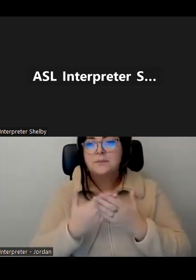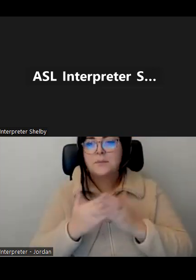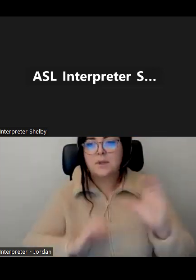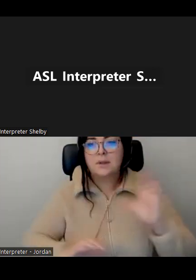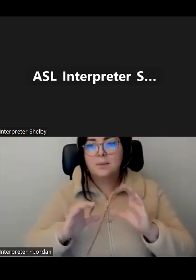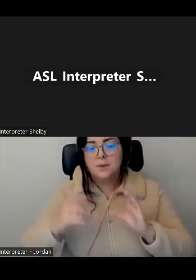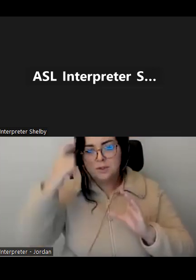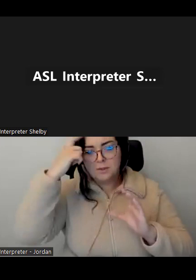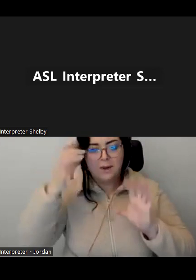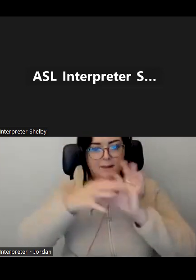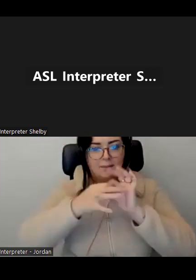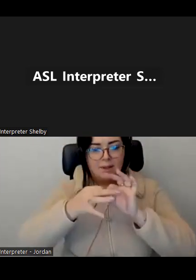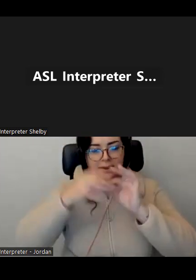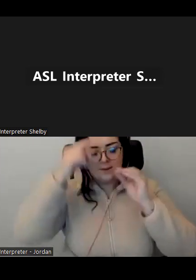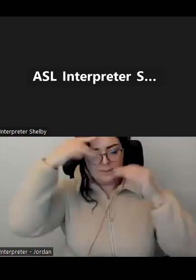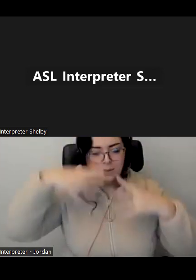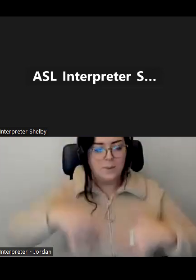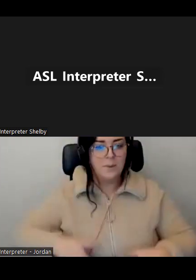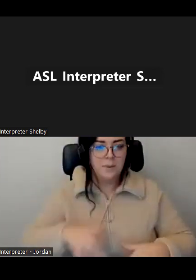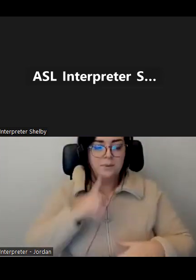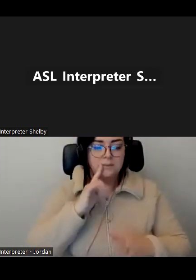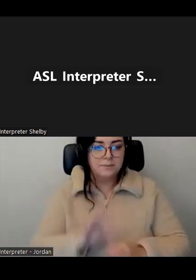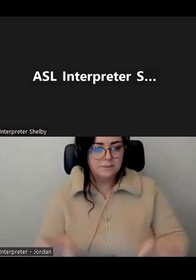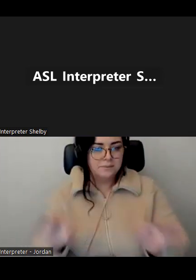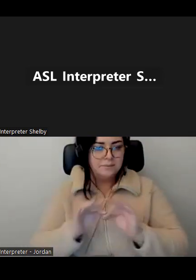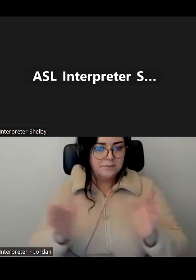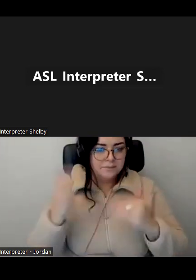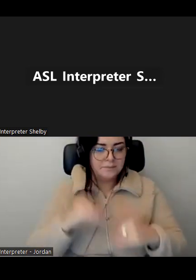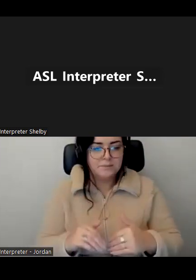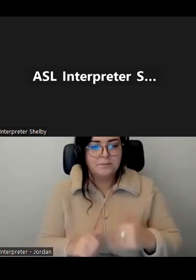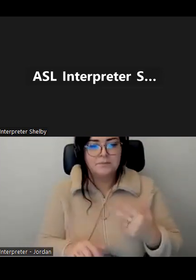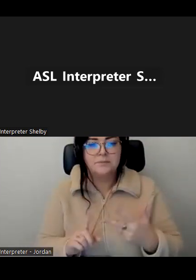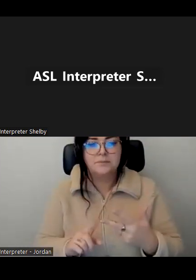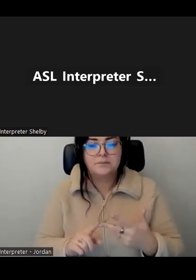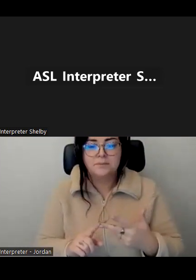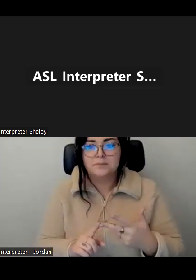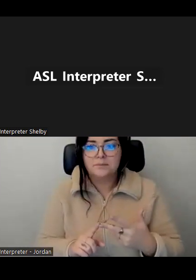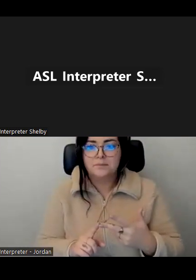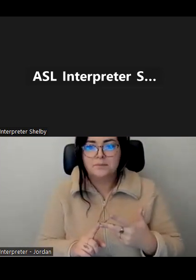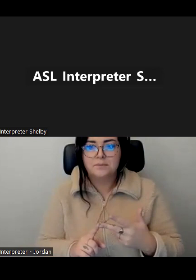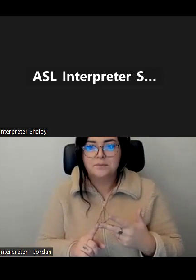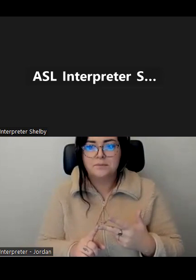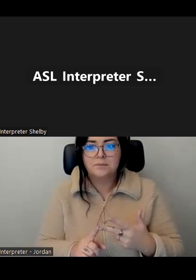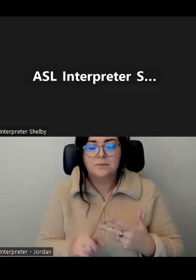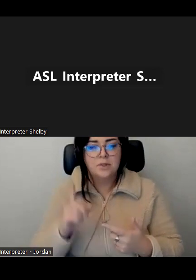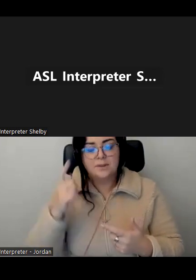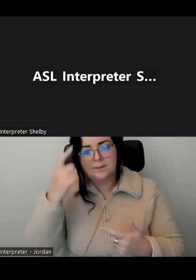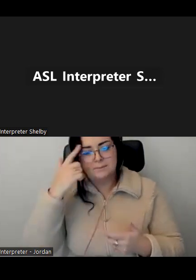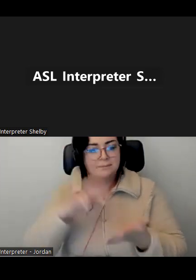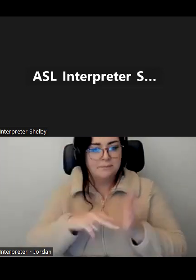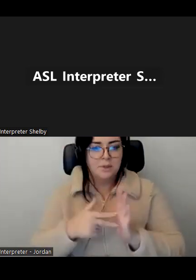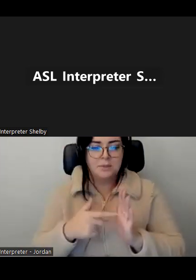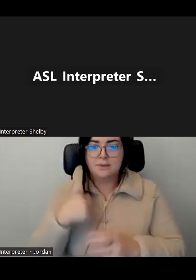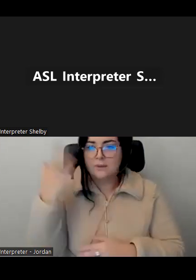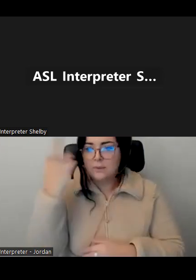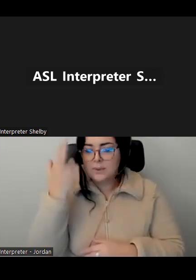feel better mentally. Having a sense of purpose, of course, we all need to have a reason to get up each day, whether